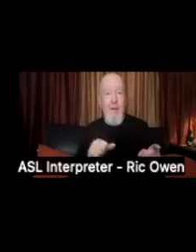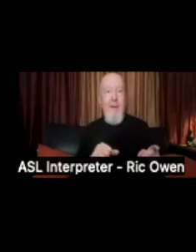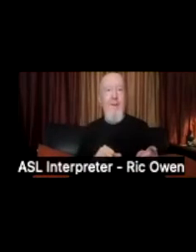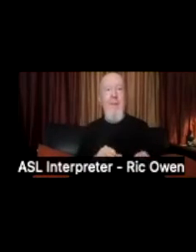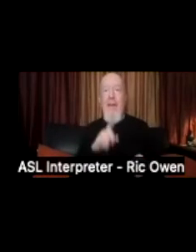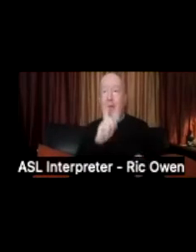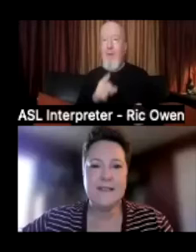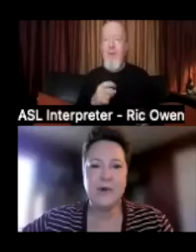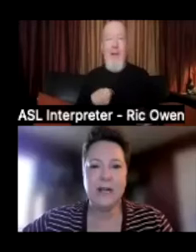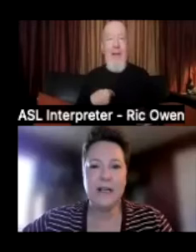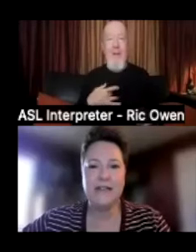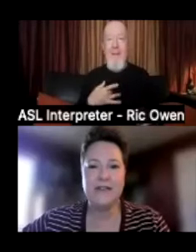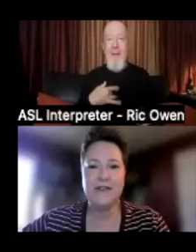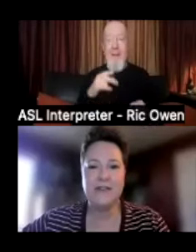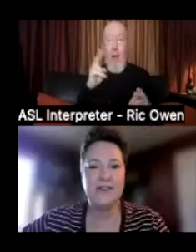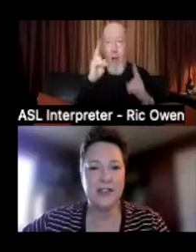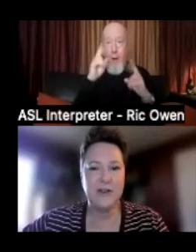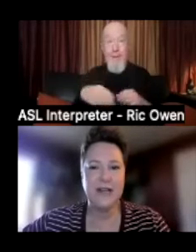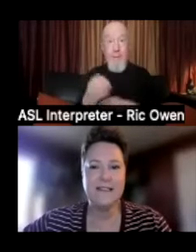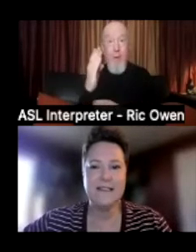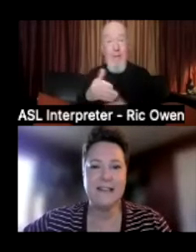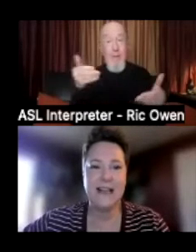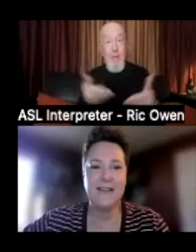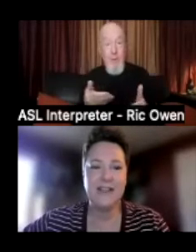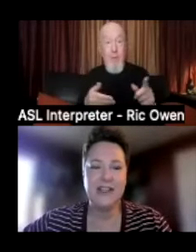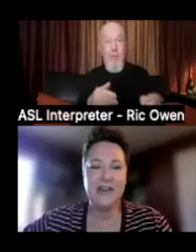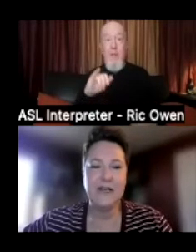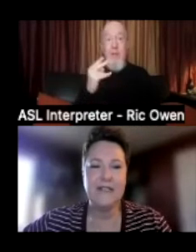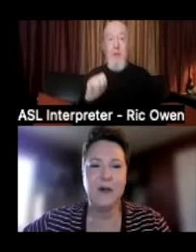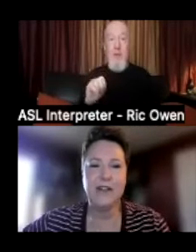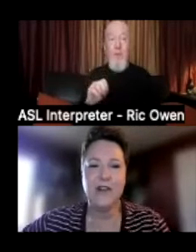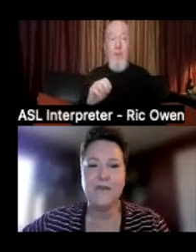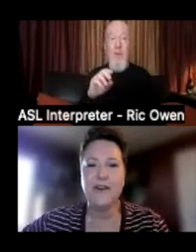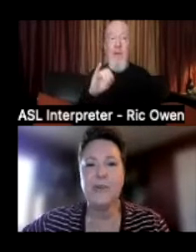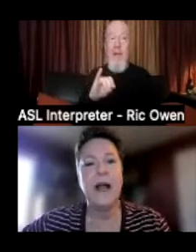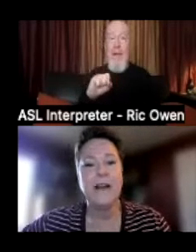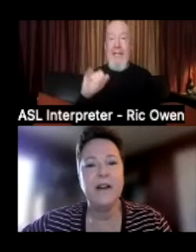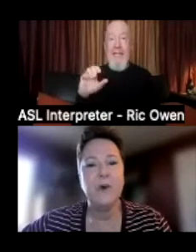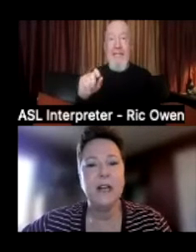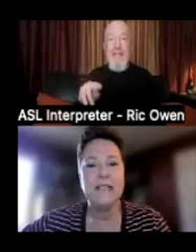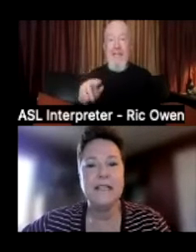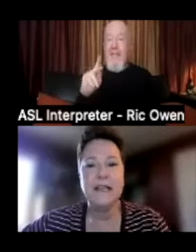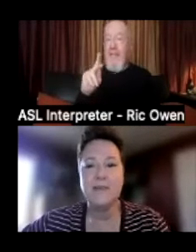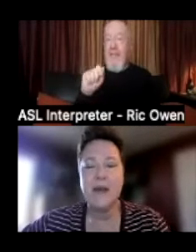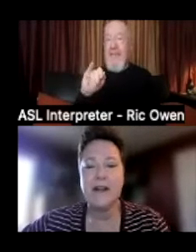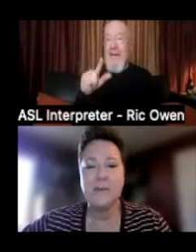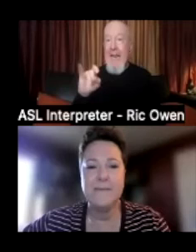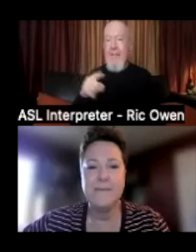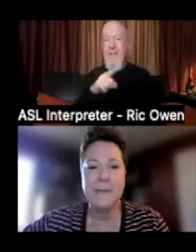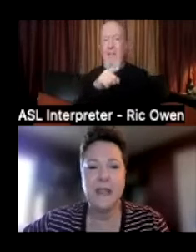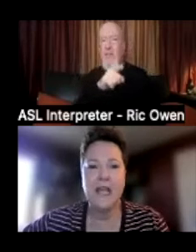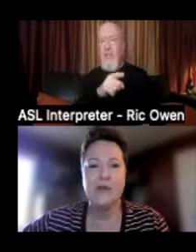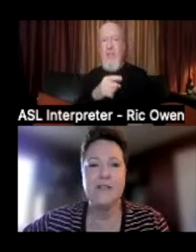my distinct pleasure this morning to introduce June Isaacson Kailes. June is well known for her pioneering work in disaster